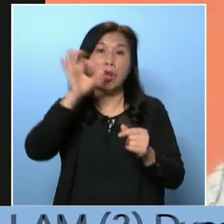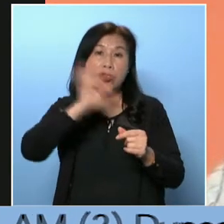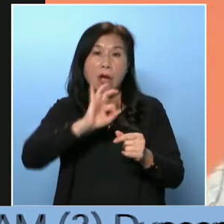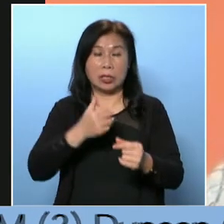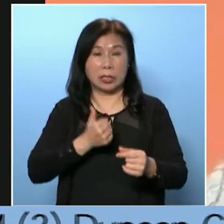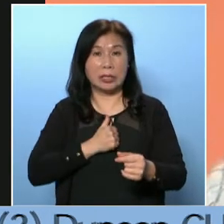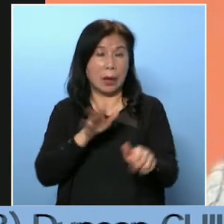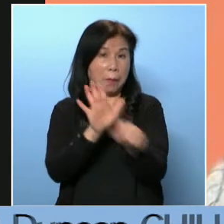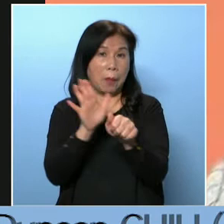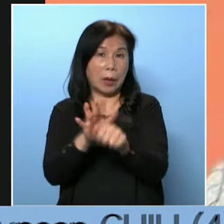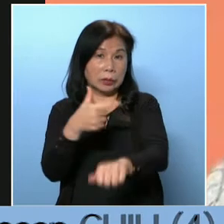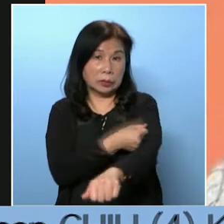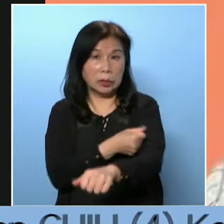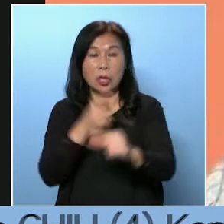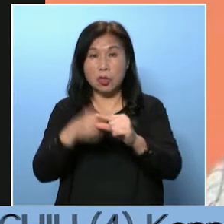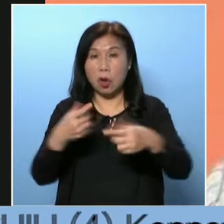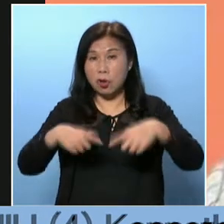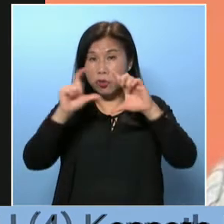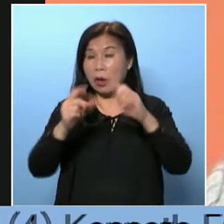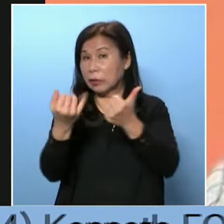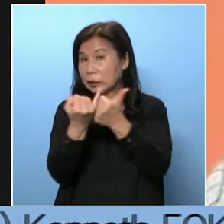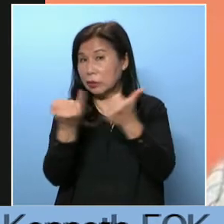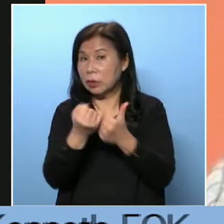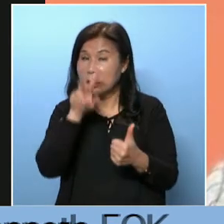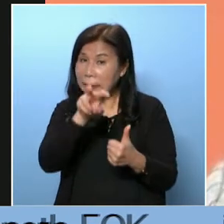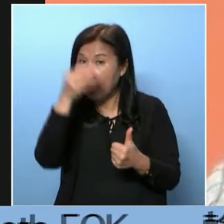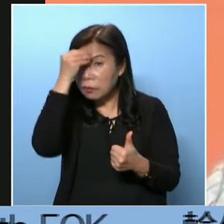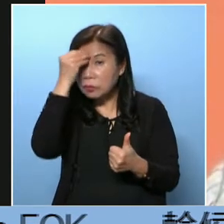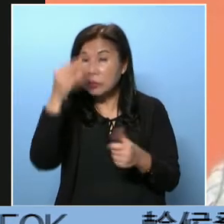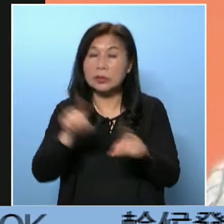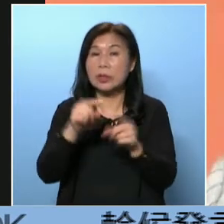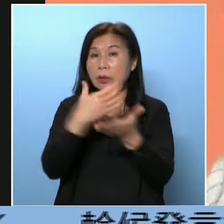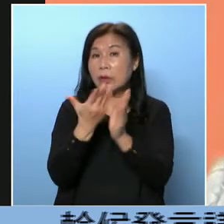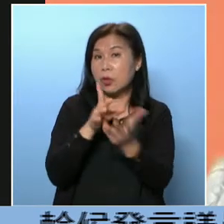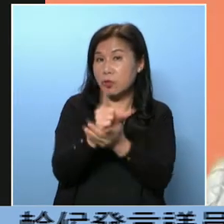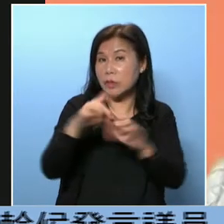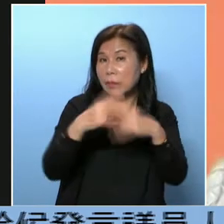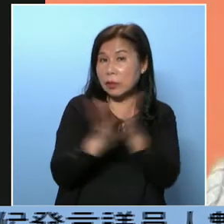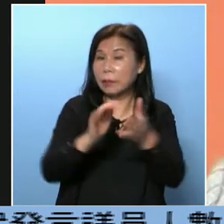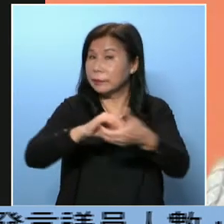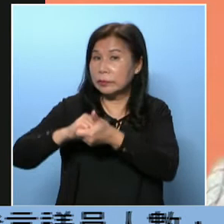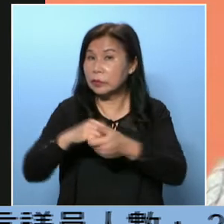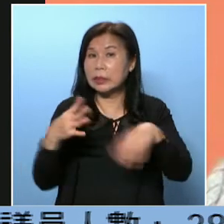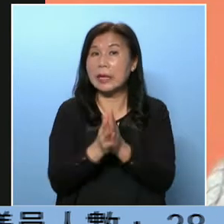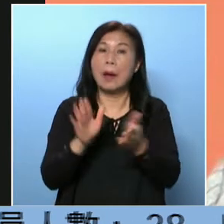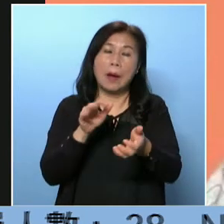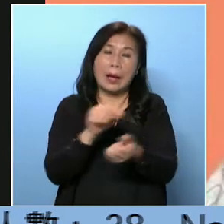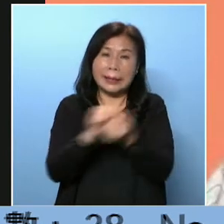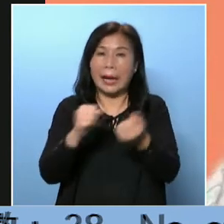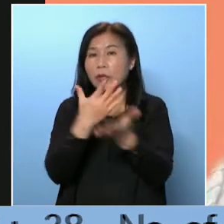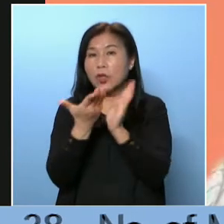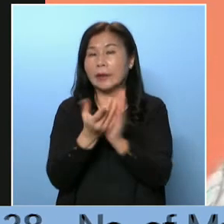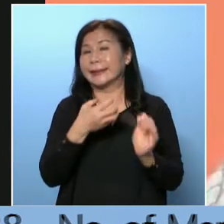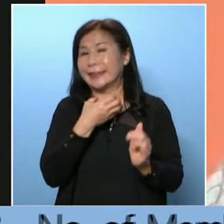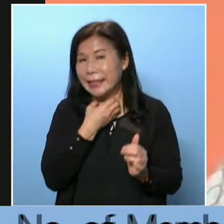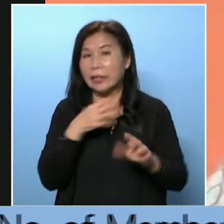and the pharmacists to help the vaccination. The TCM students can learn working with different professions while